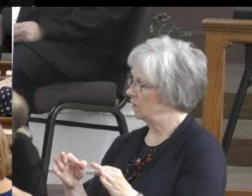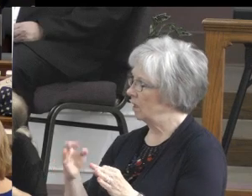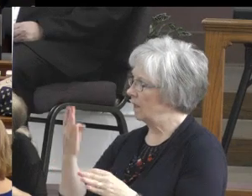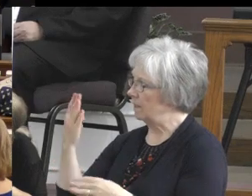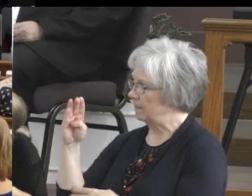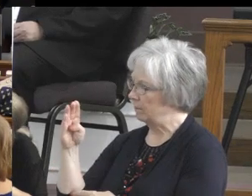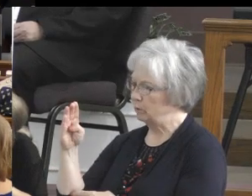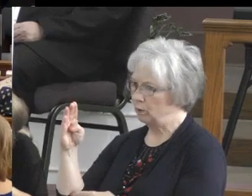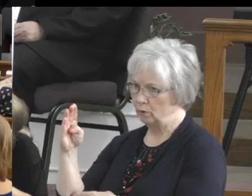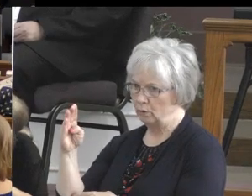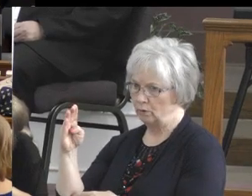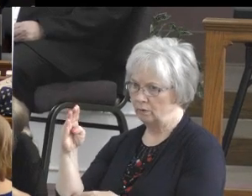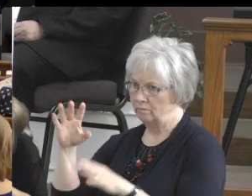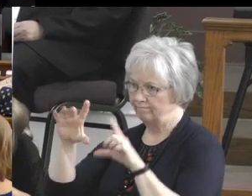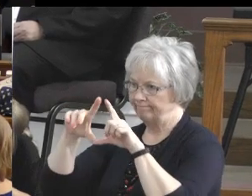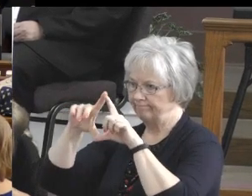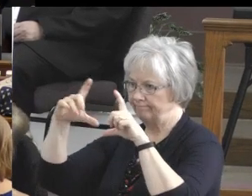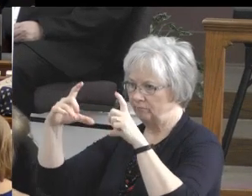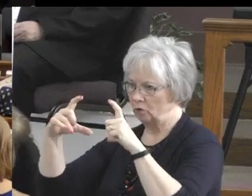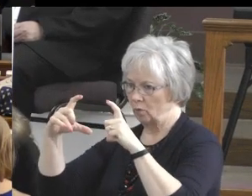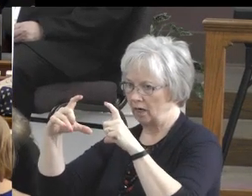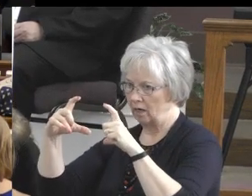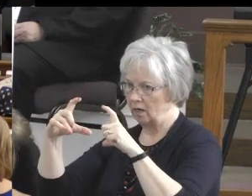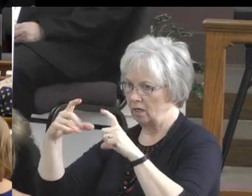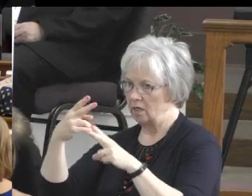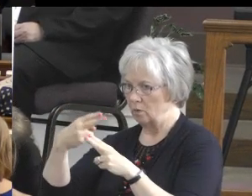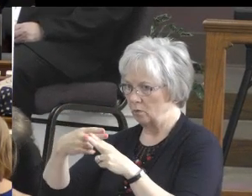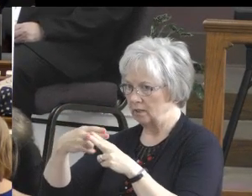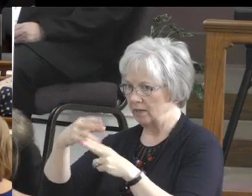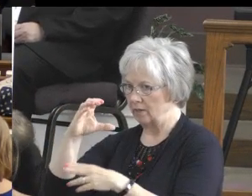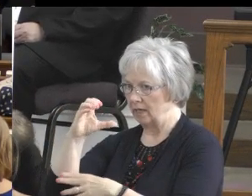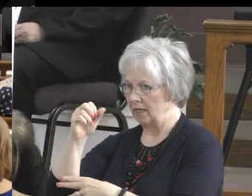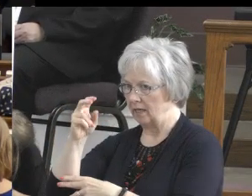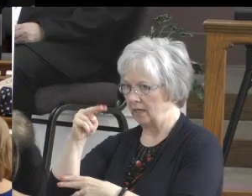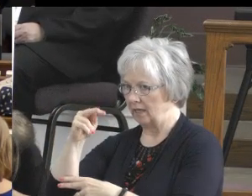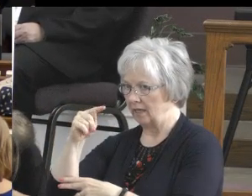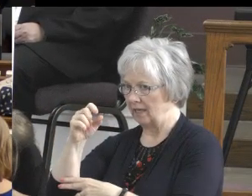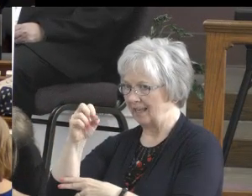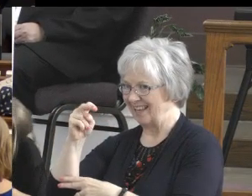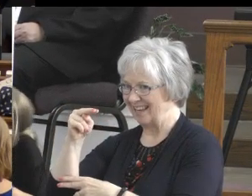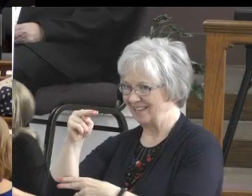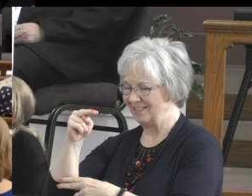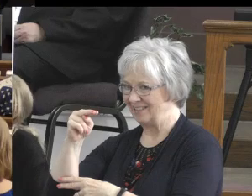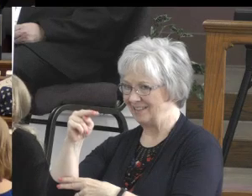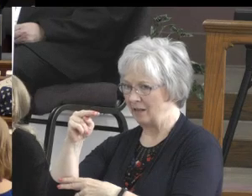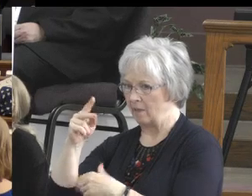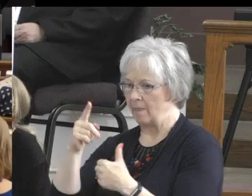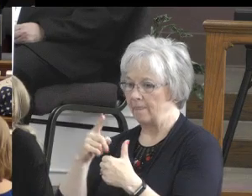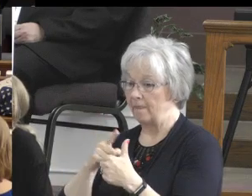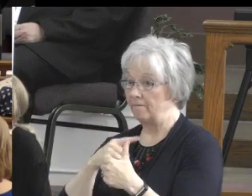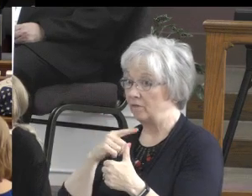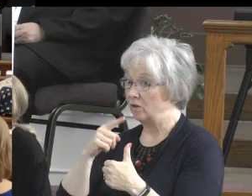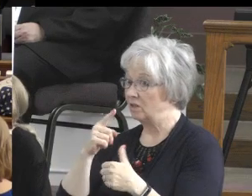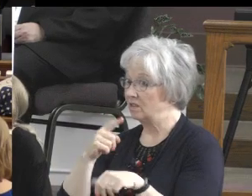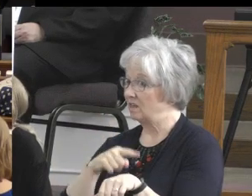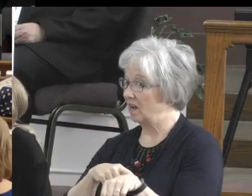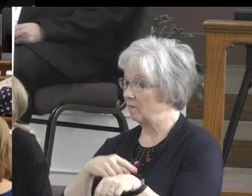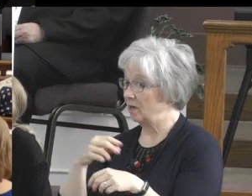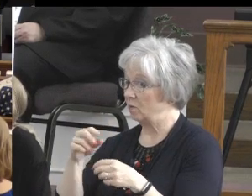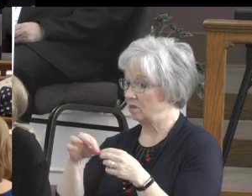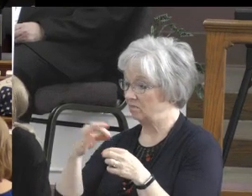when our flag was first created, it didn't have all those stars. Do you know how many stars it had when it first, the first time it was made? Anybody know